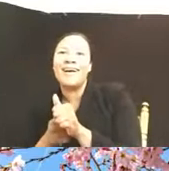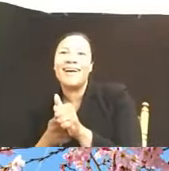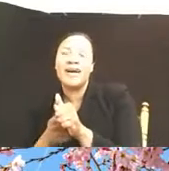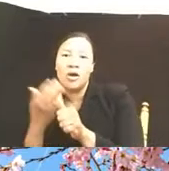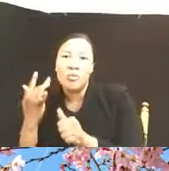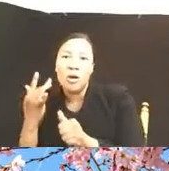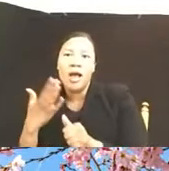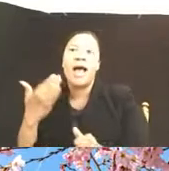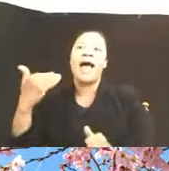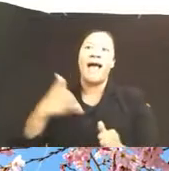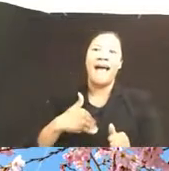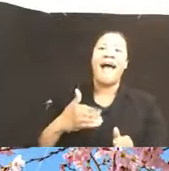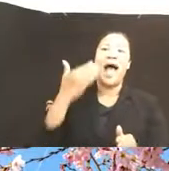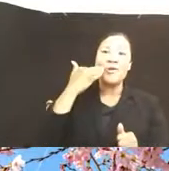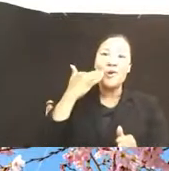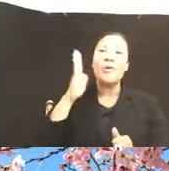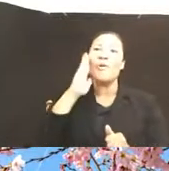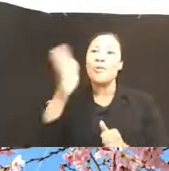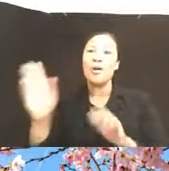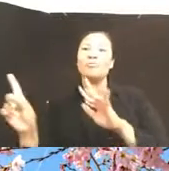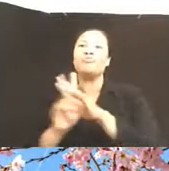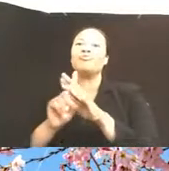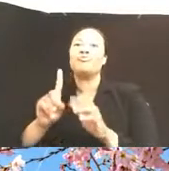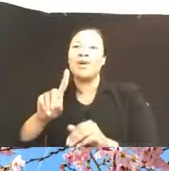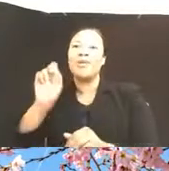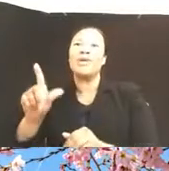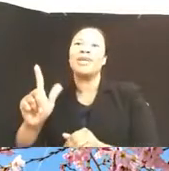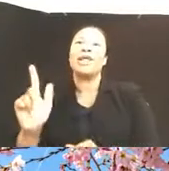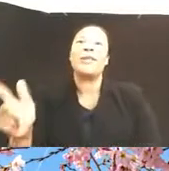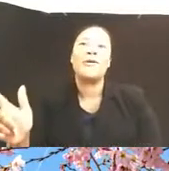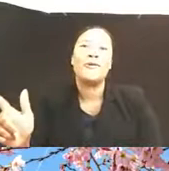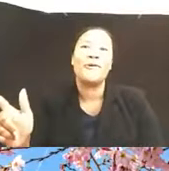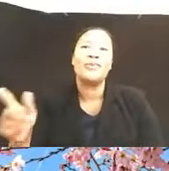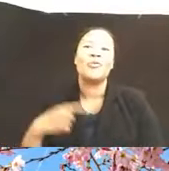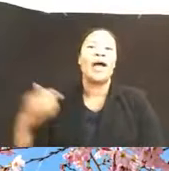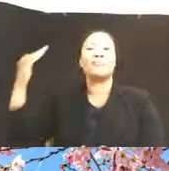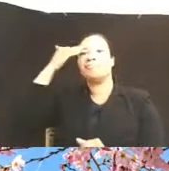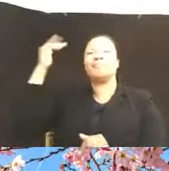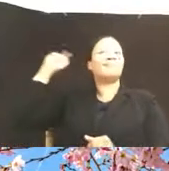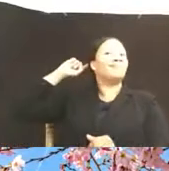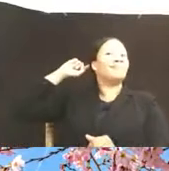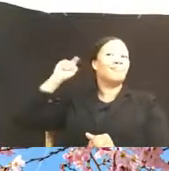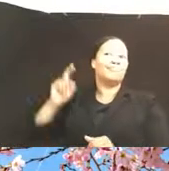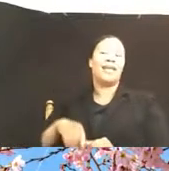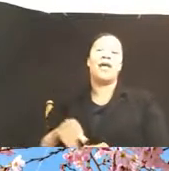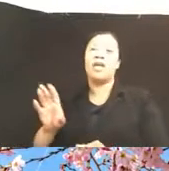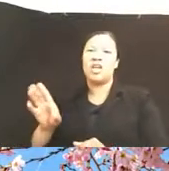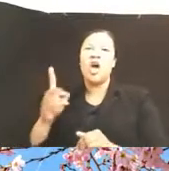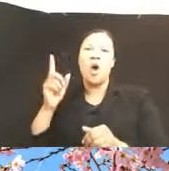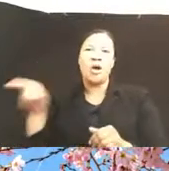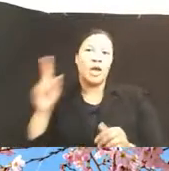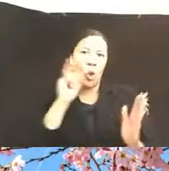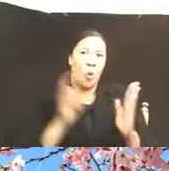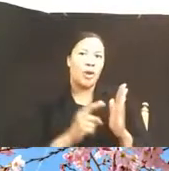would ultimately come. Besides, she witnessed how overloaded I was with teaching undergraduates and